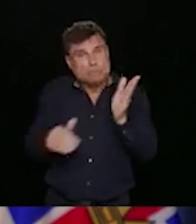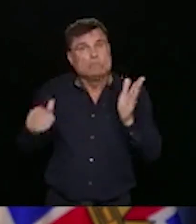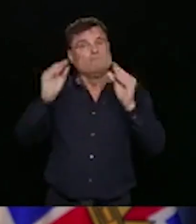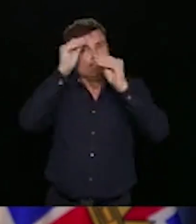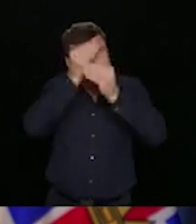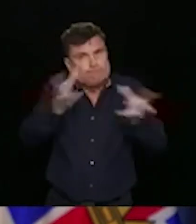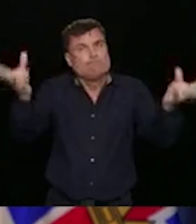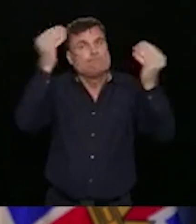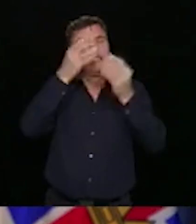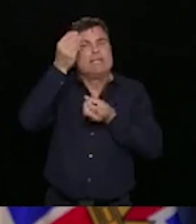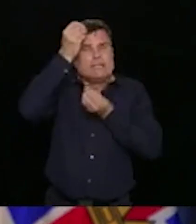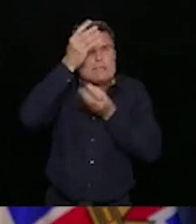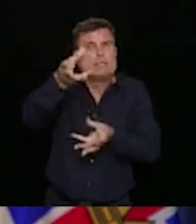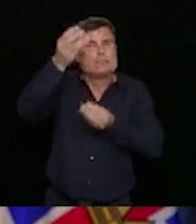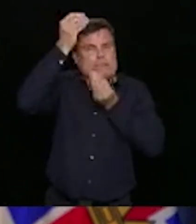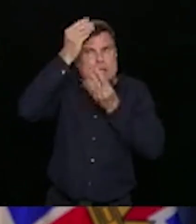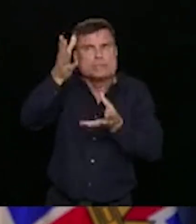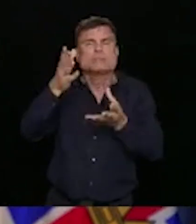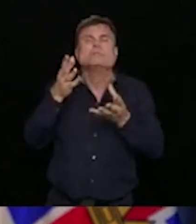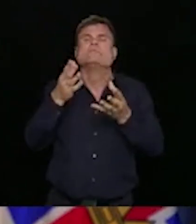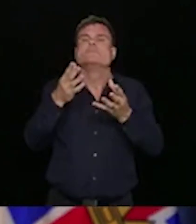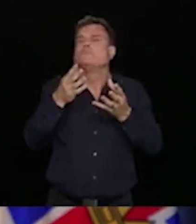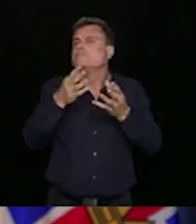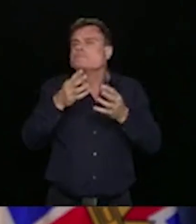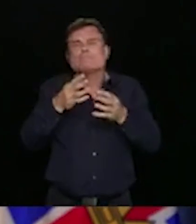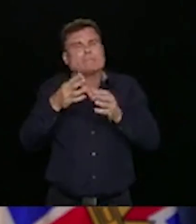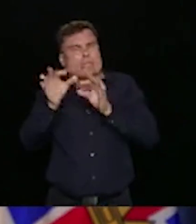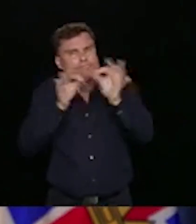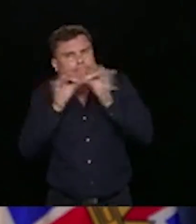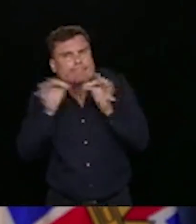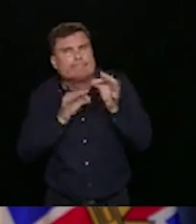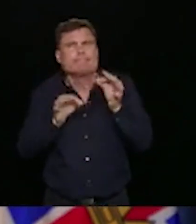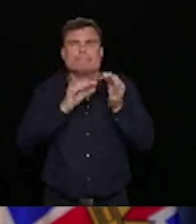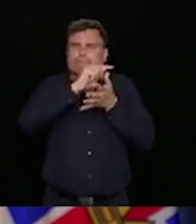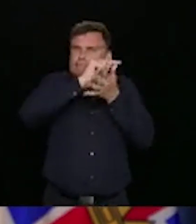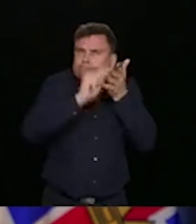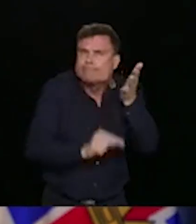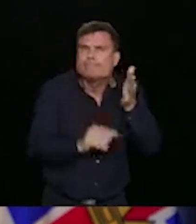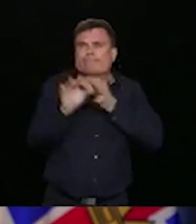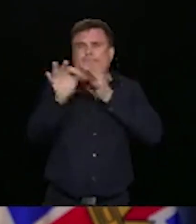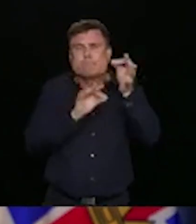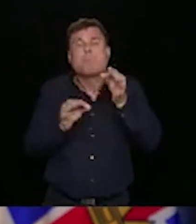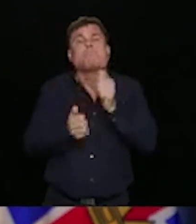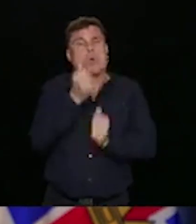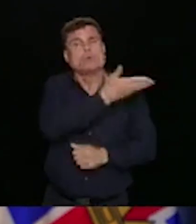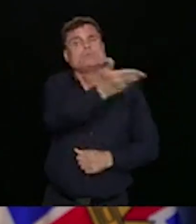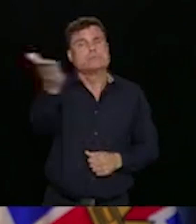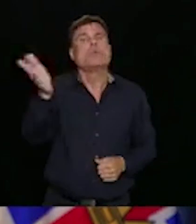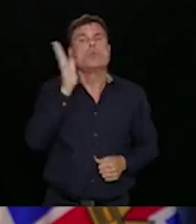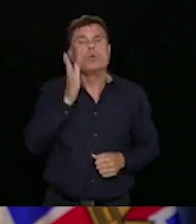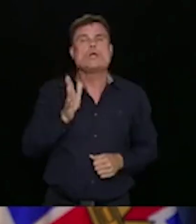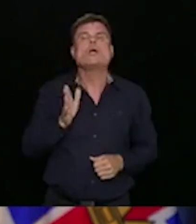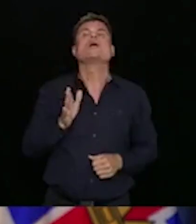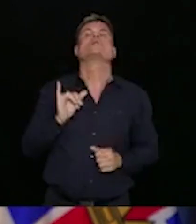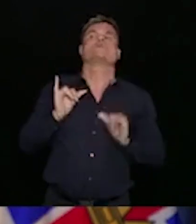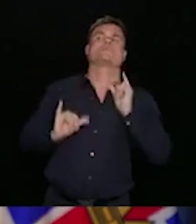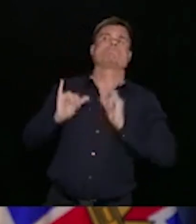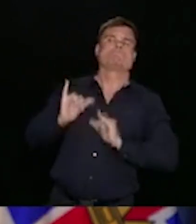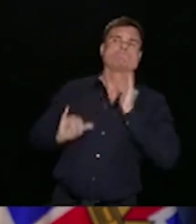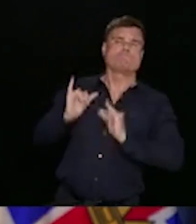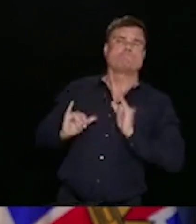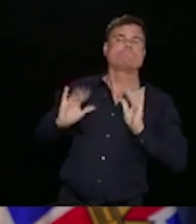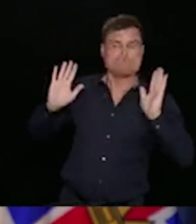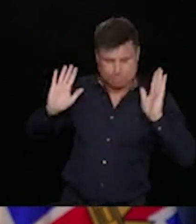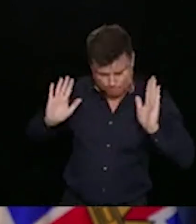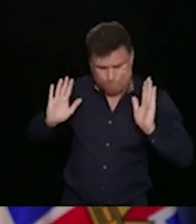to support each other to continue to keep our numbers and groups of people that we're with small. And if we are exposed, if we are ill, to